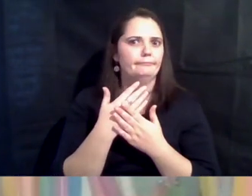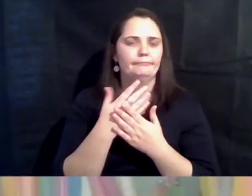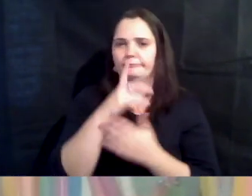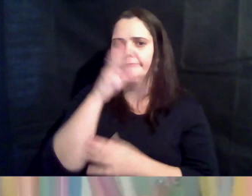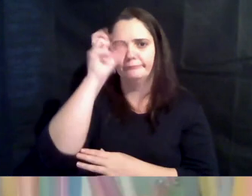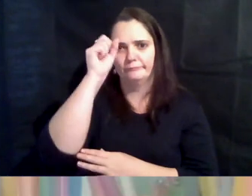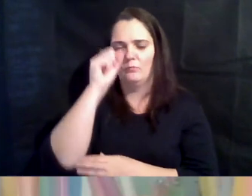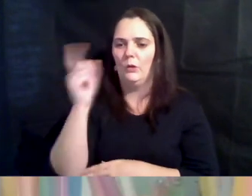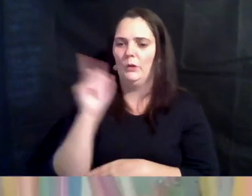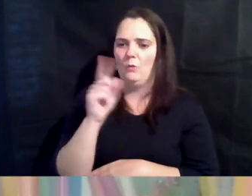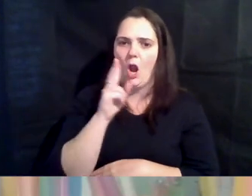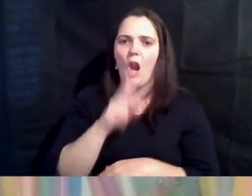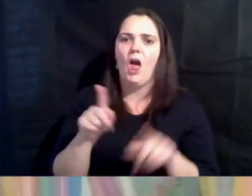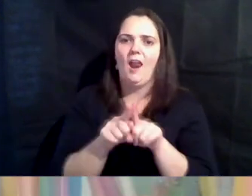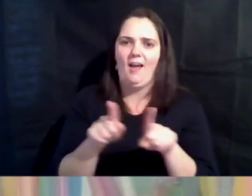anymore.